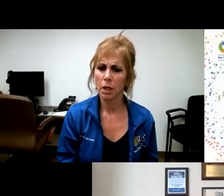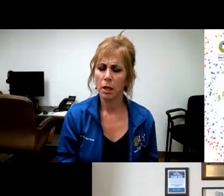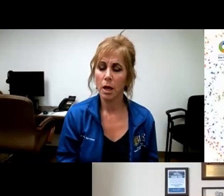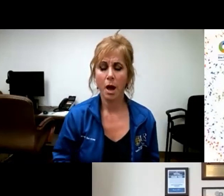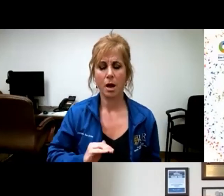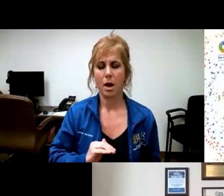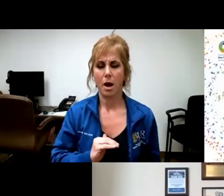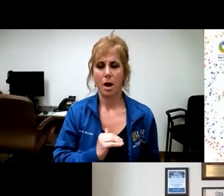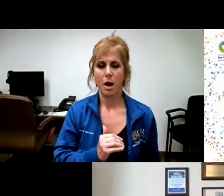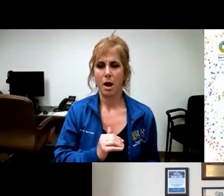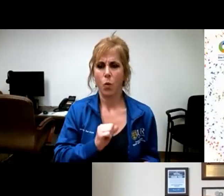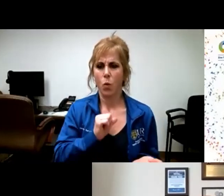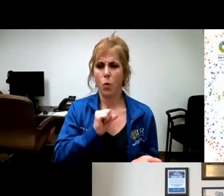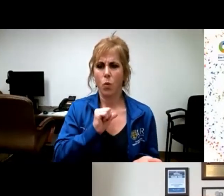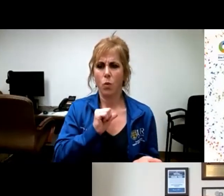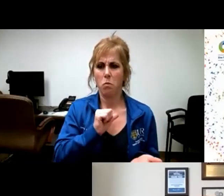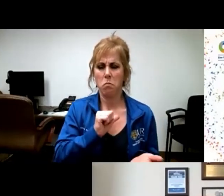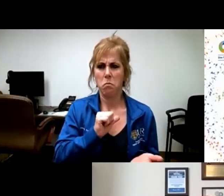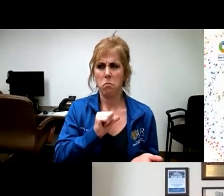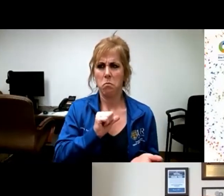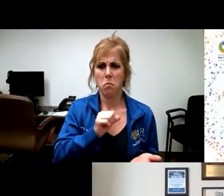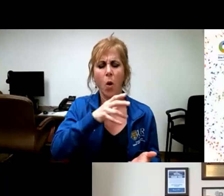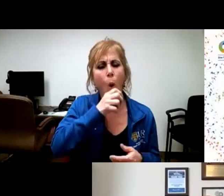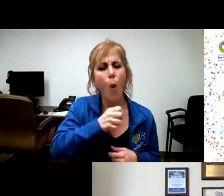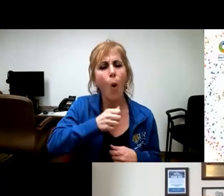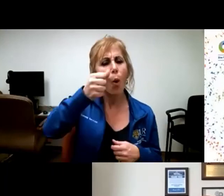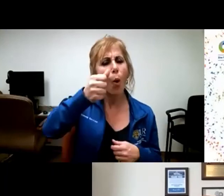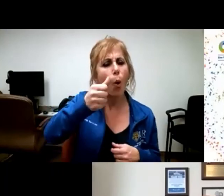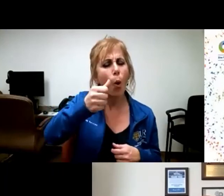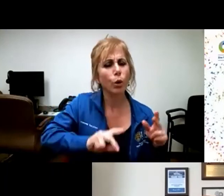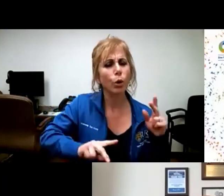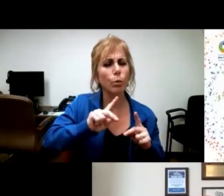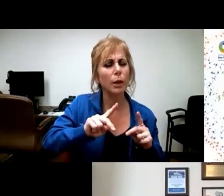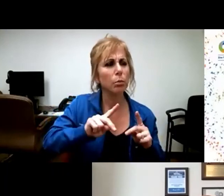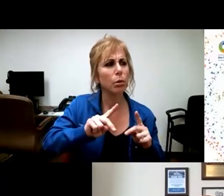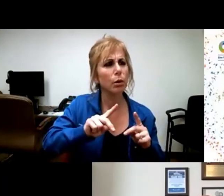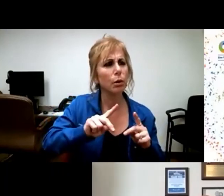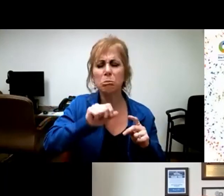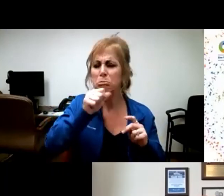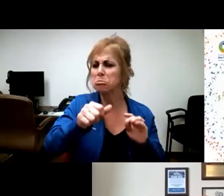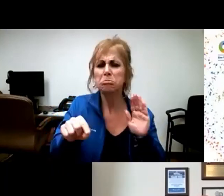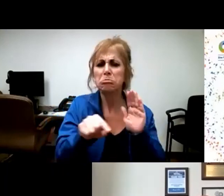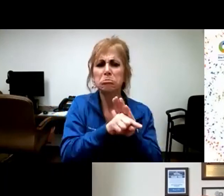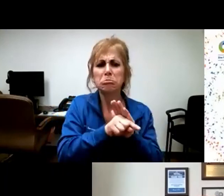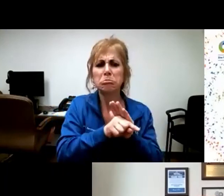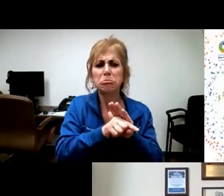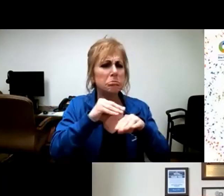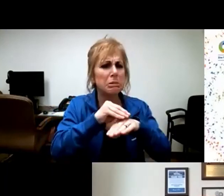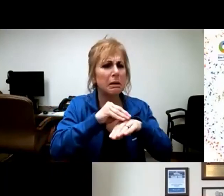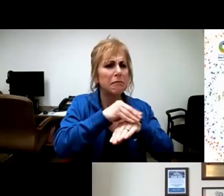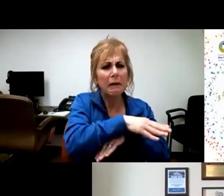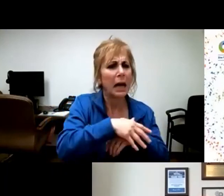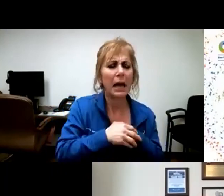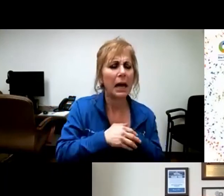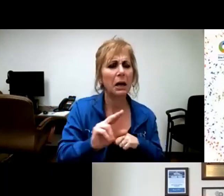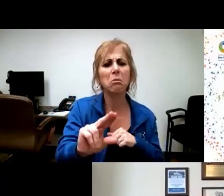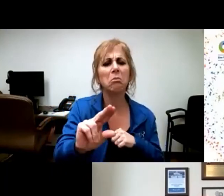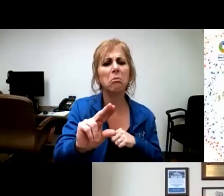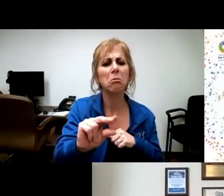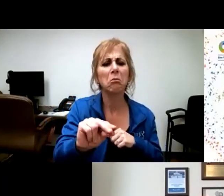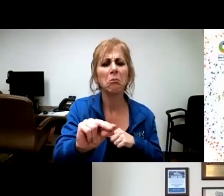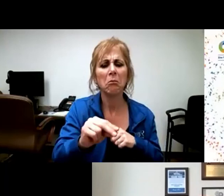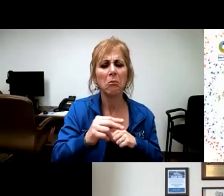network, negatively affected older adults getting cancer care. We're one of the very first cancer centers to have